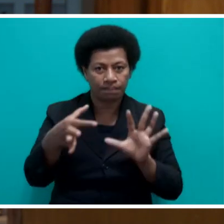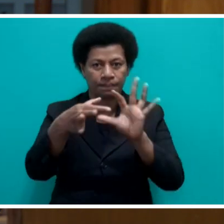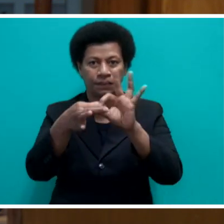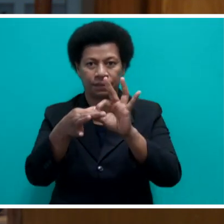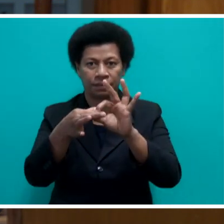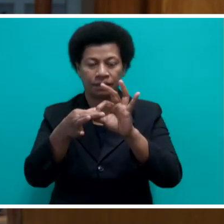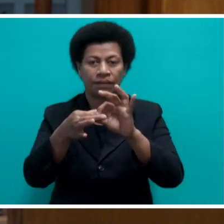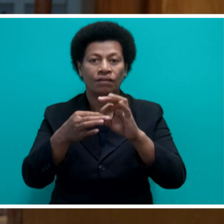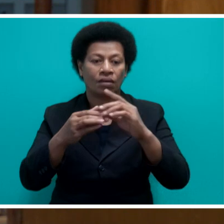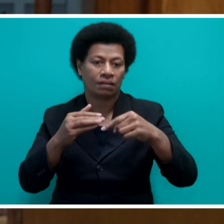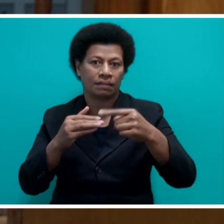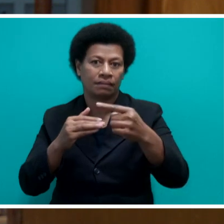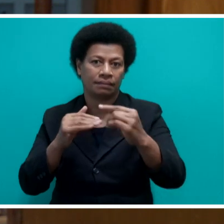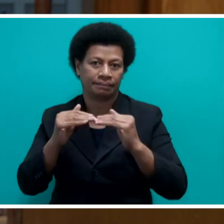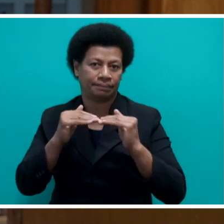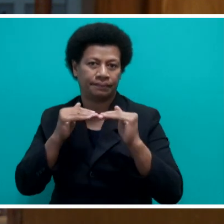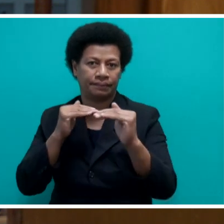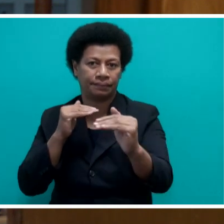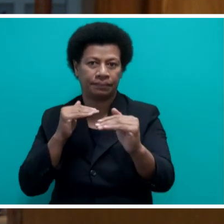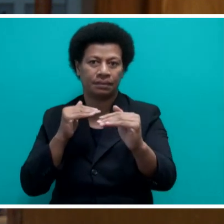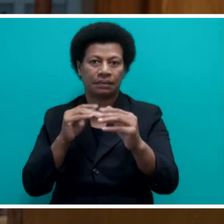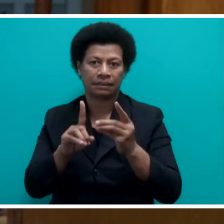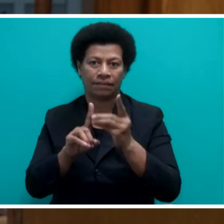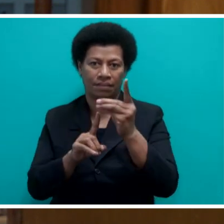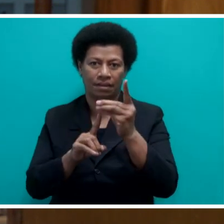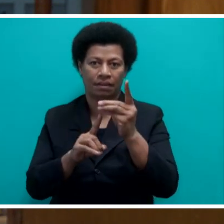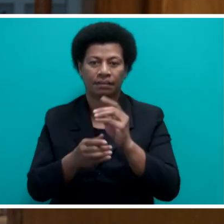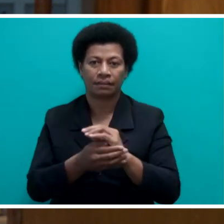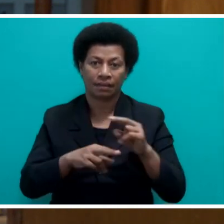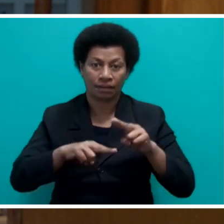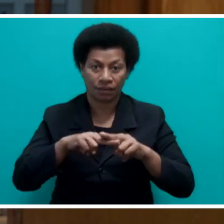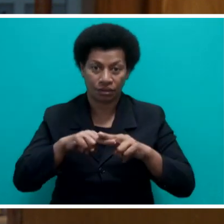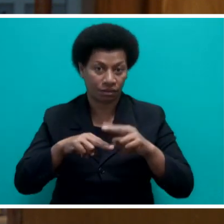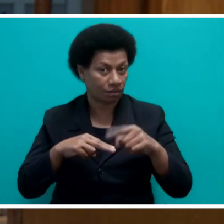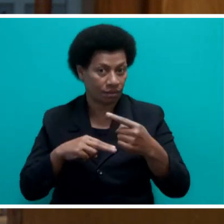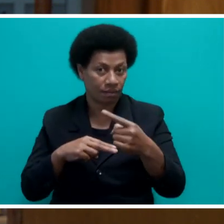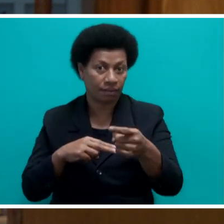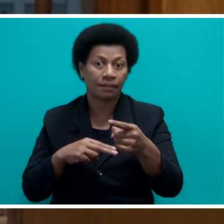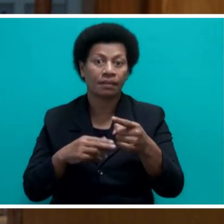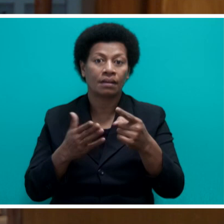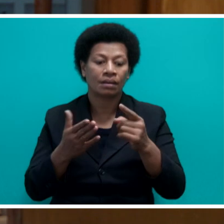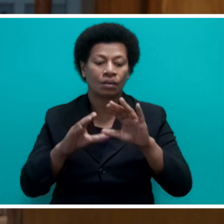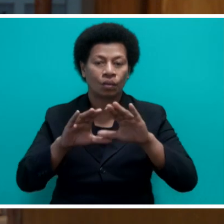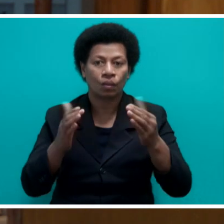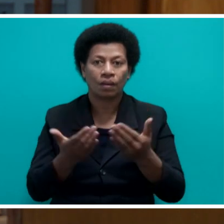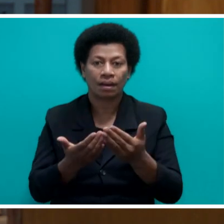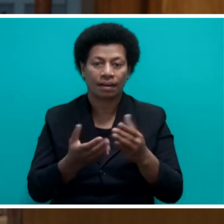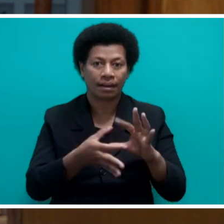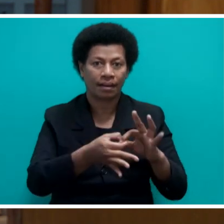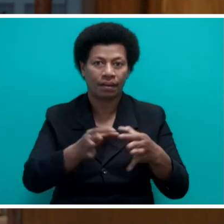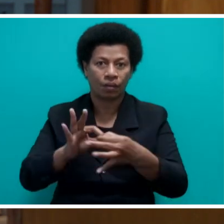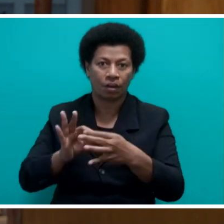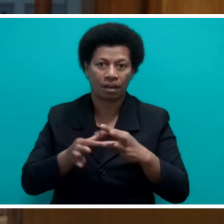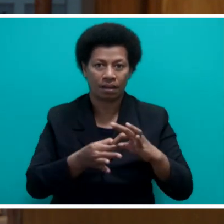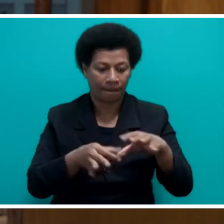development issues. Fiji has commenced initial discussions with the Global Development Network and the planning and